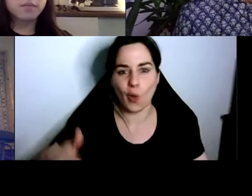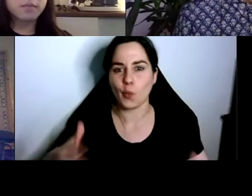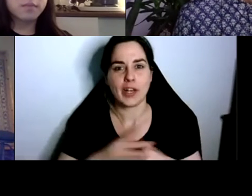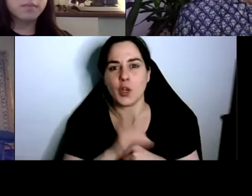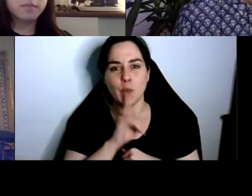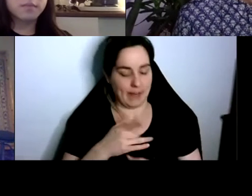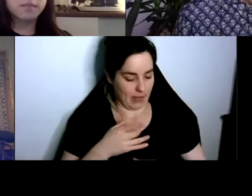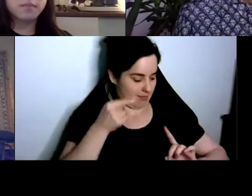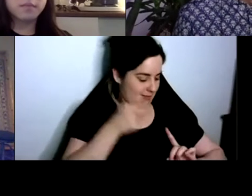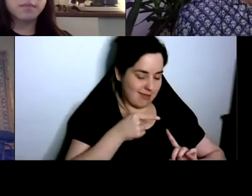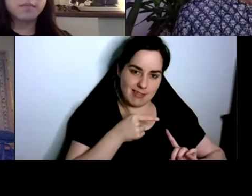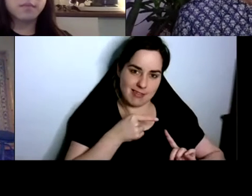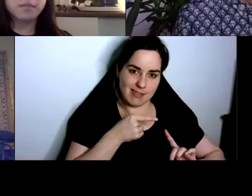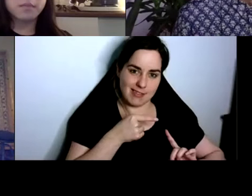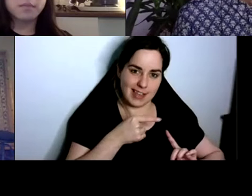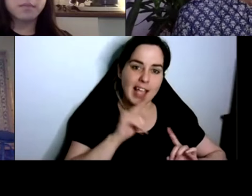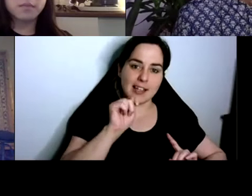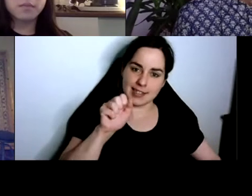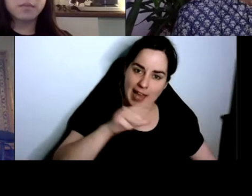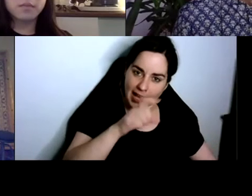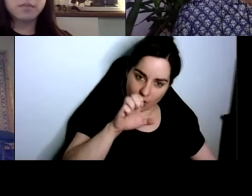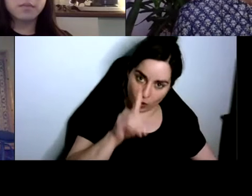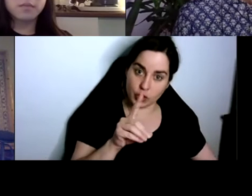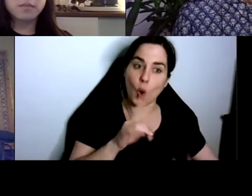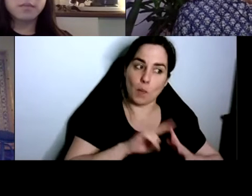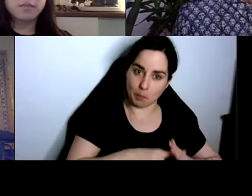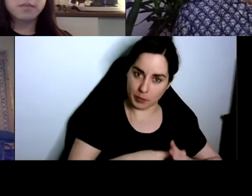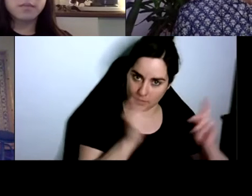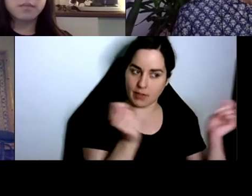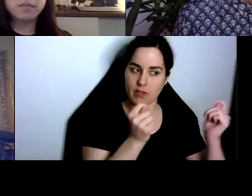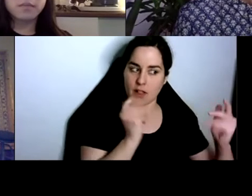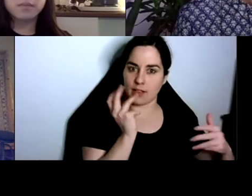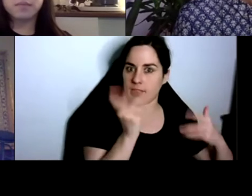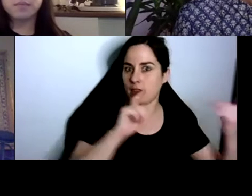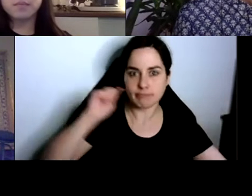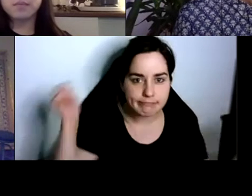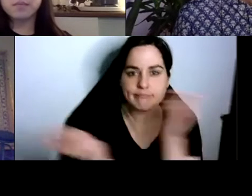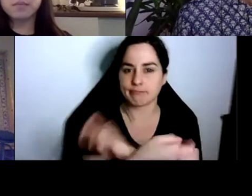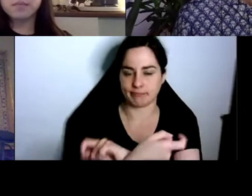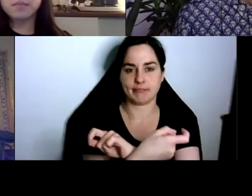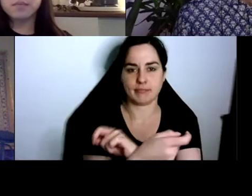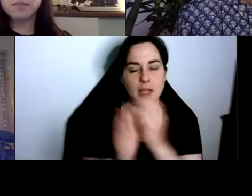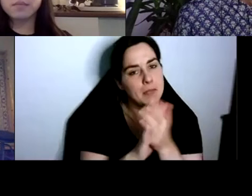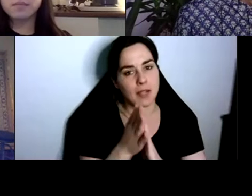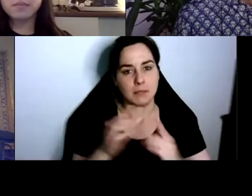festival, and deciding, in fact, you know, maybe this is best served as year-round